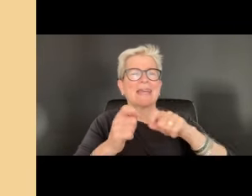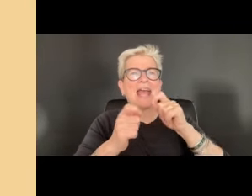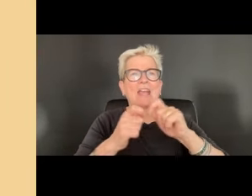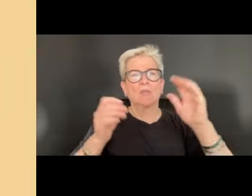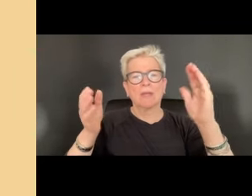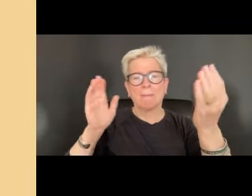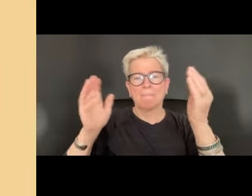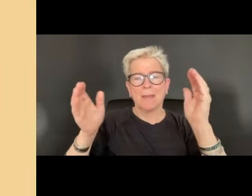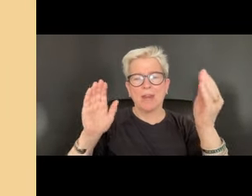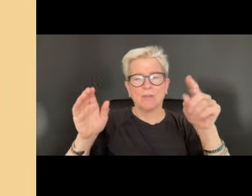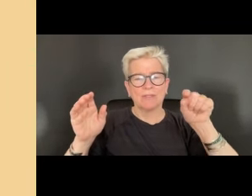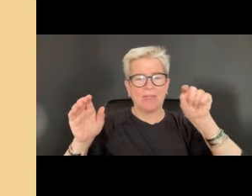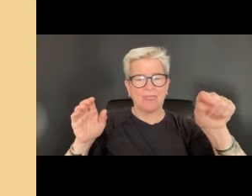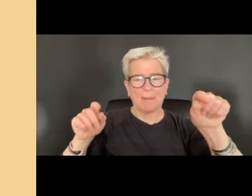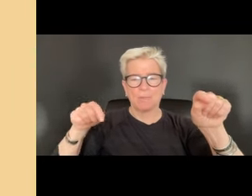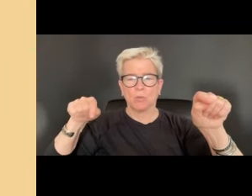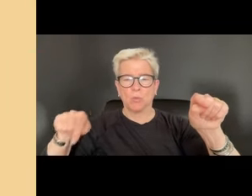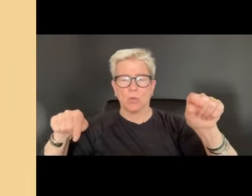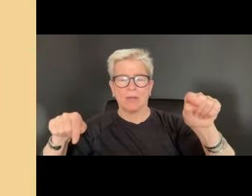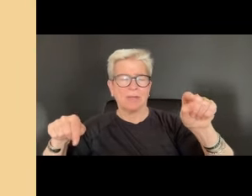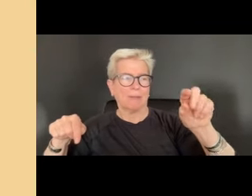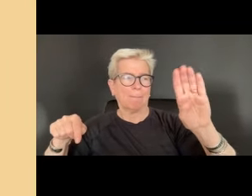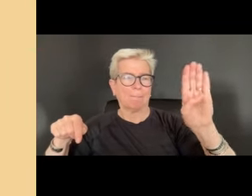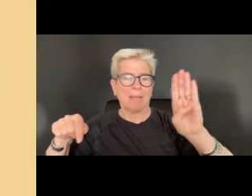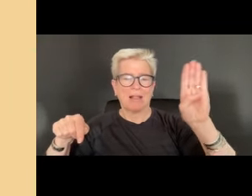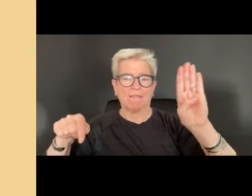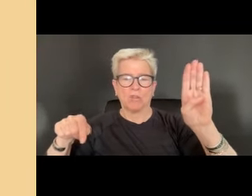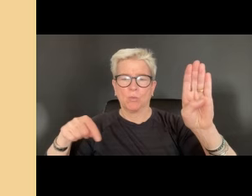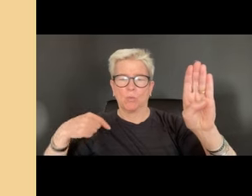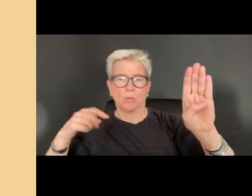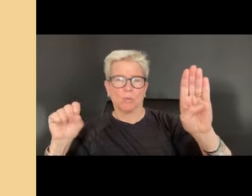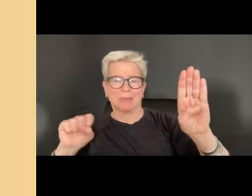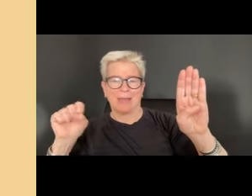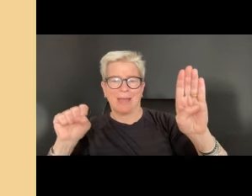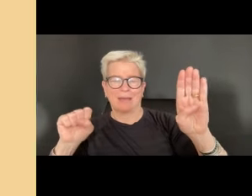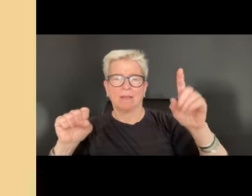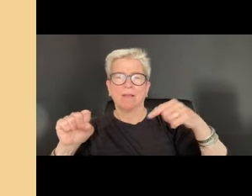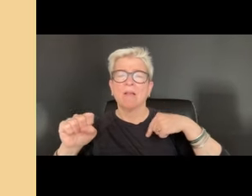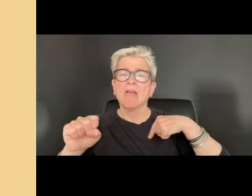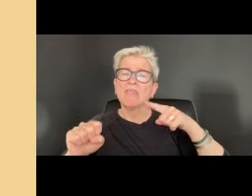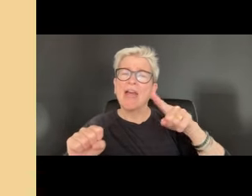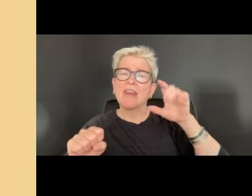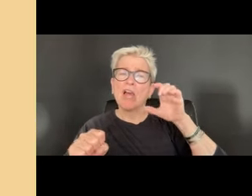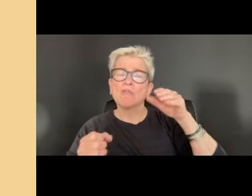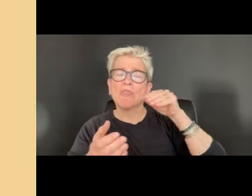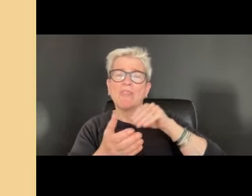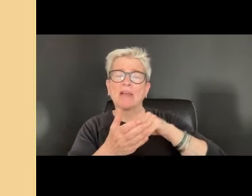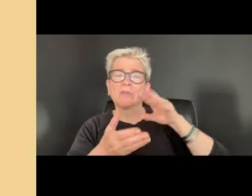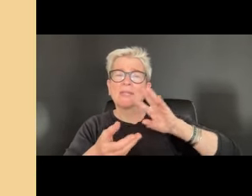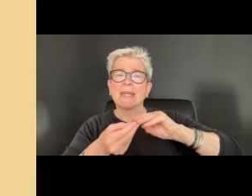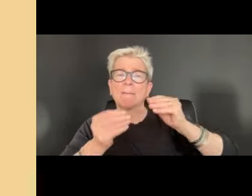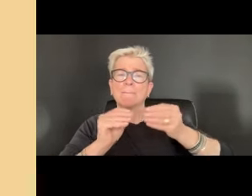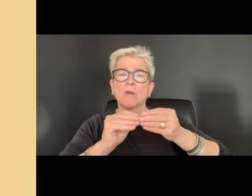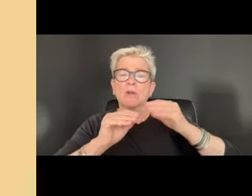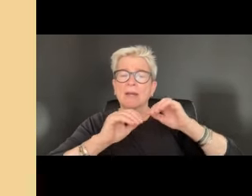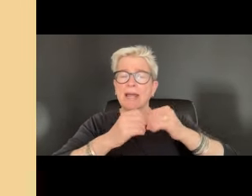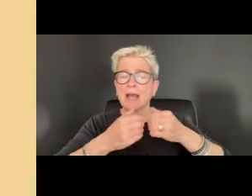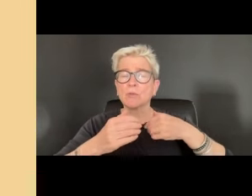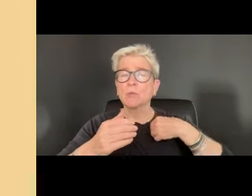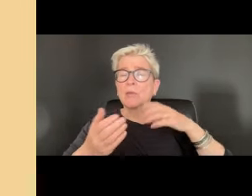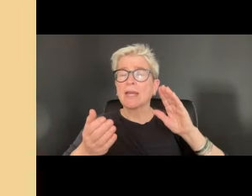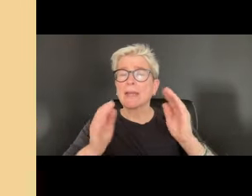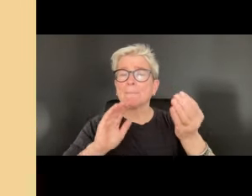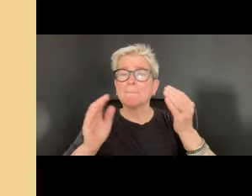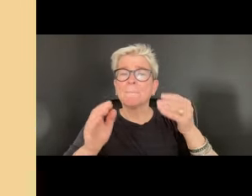as we talked about earlier, the 100,000 number that we have talked about as a way of comparing the draft plan